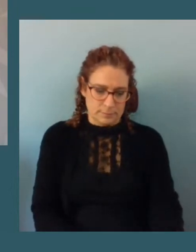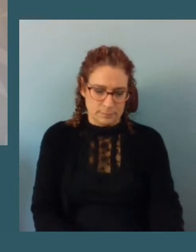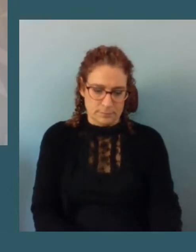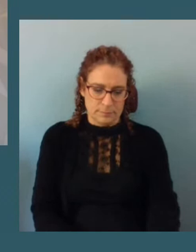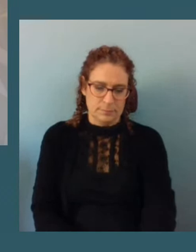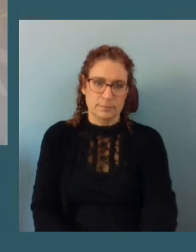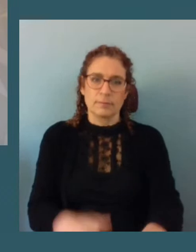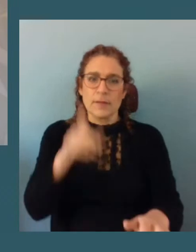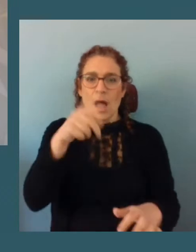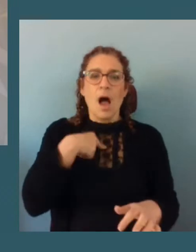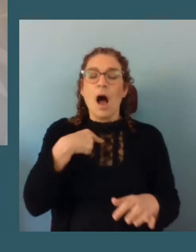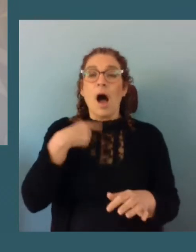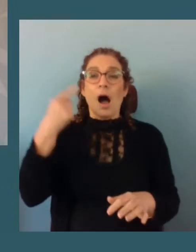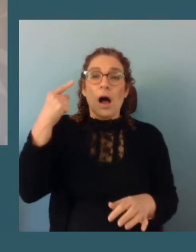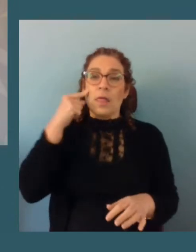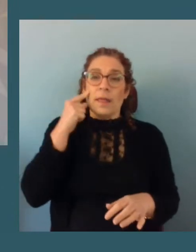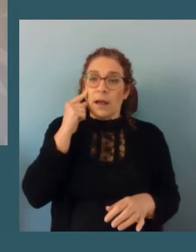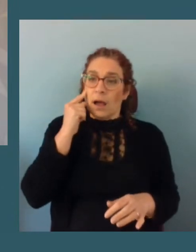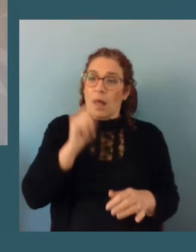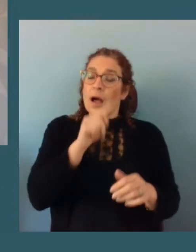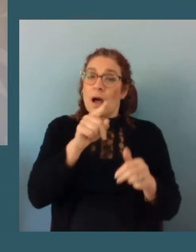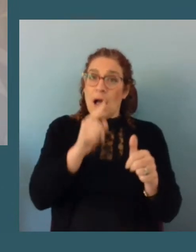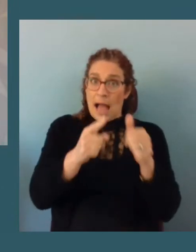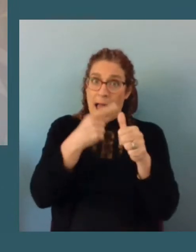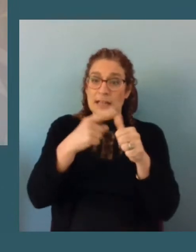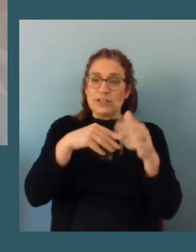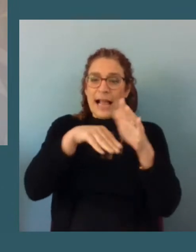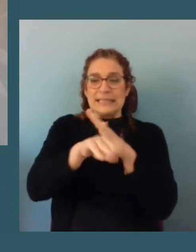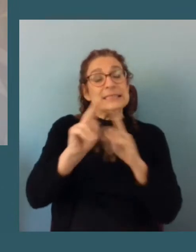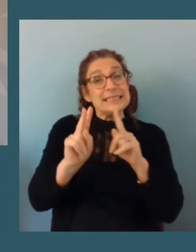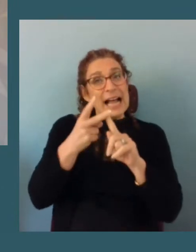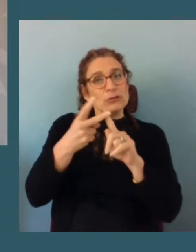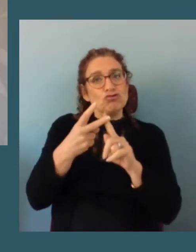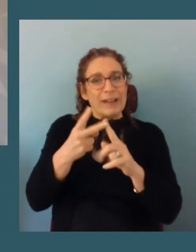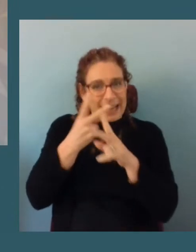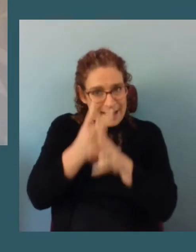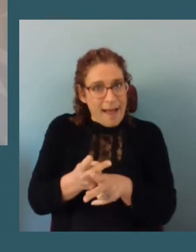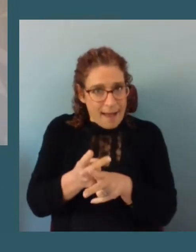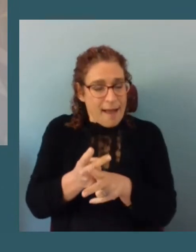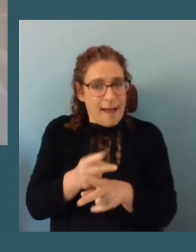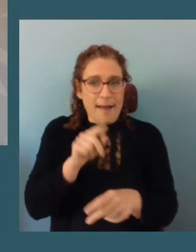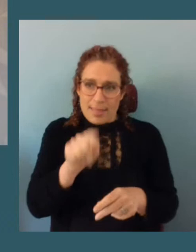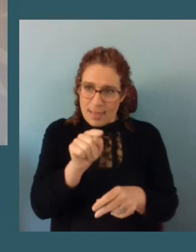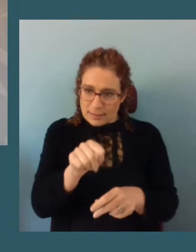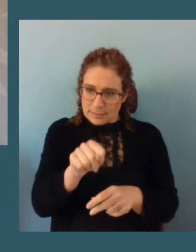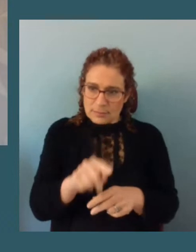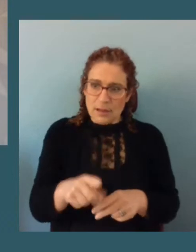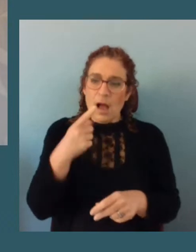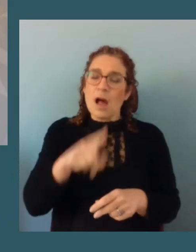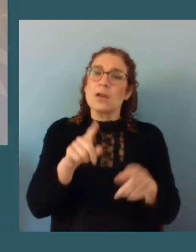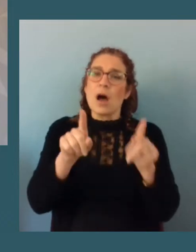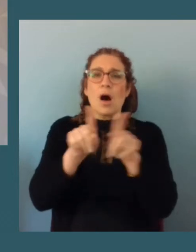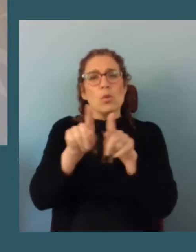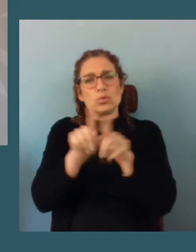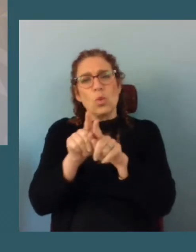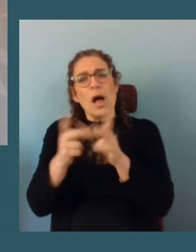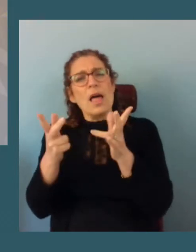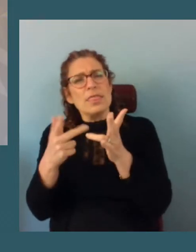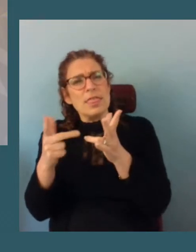used incorrectly also in secondary care. That's one thing. I think the other thing sometimes is there's